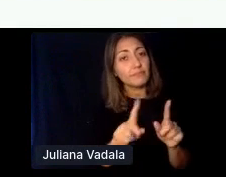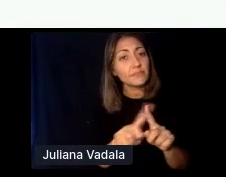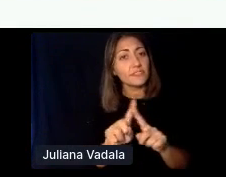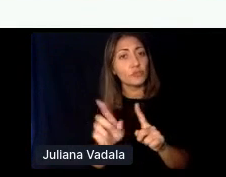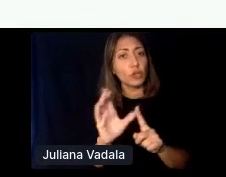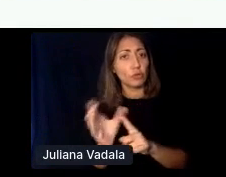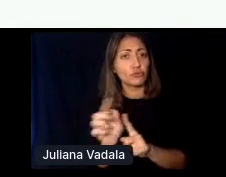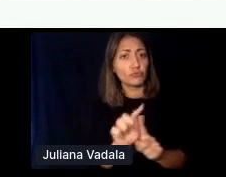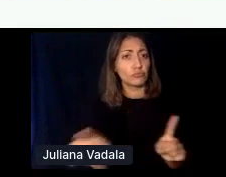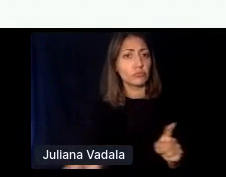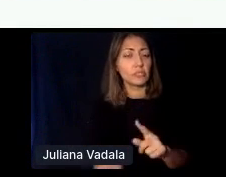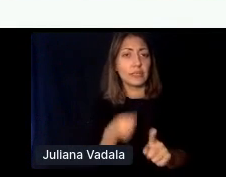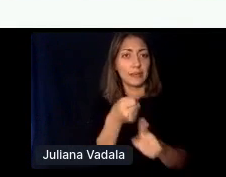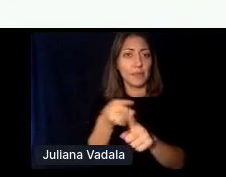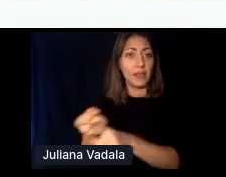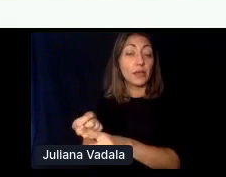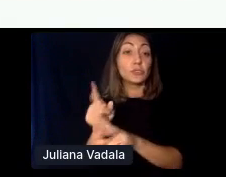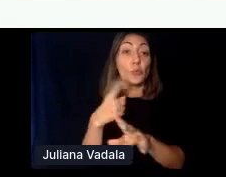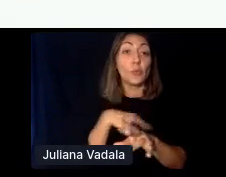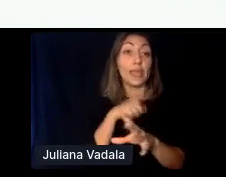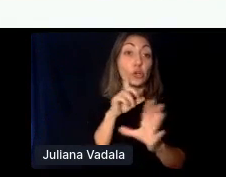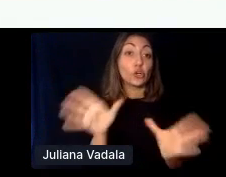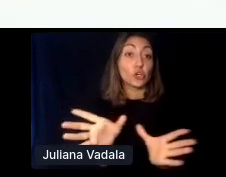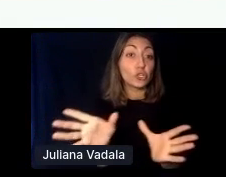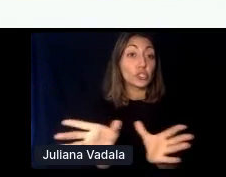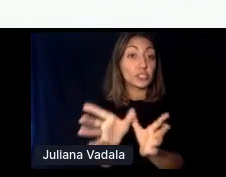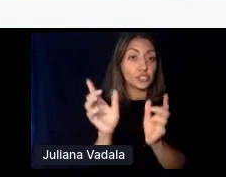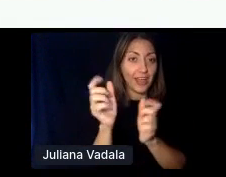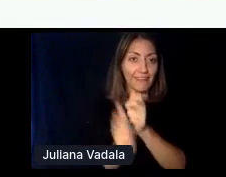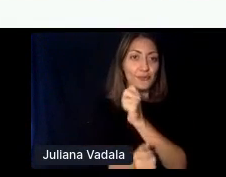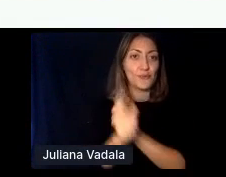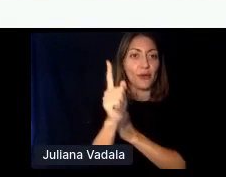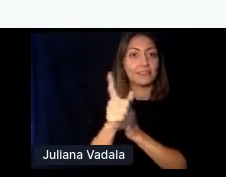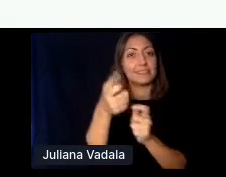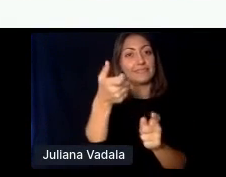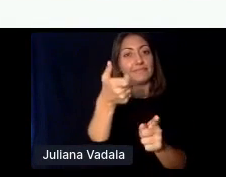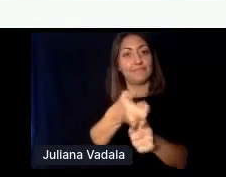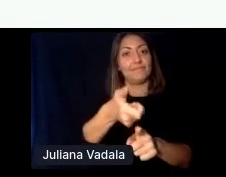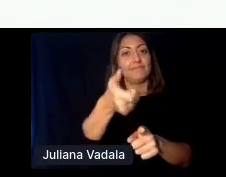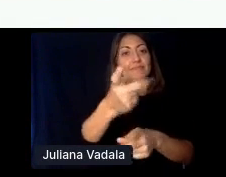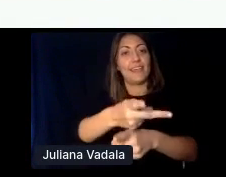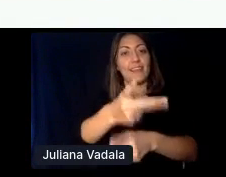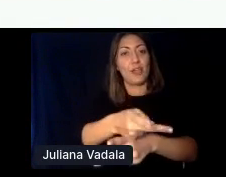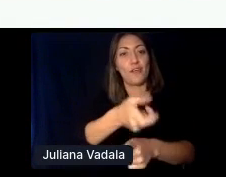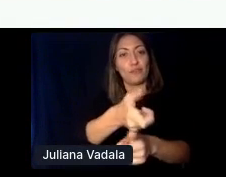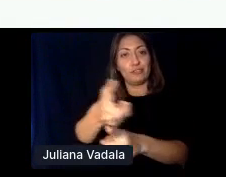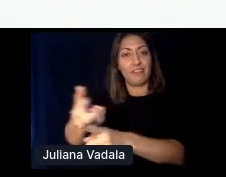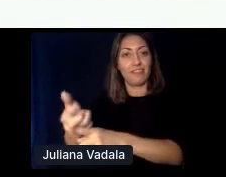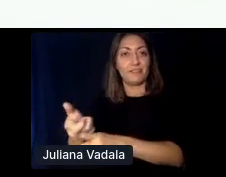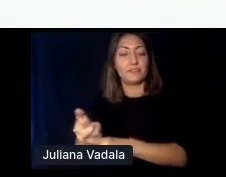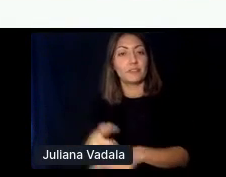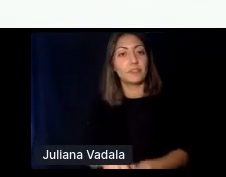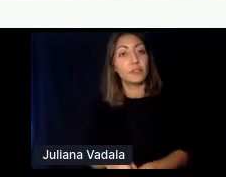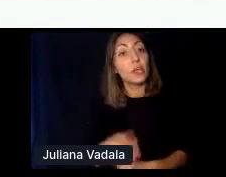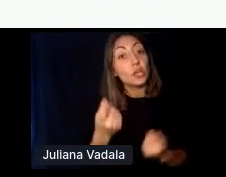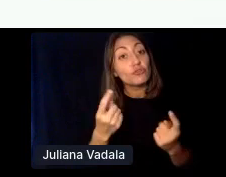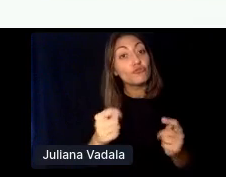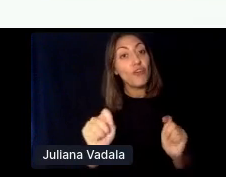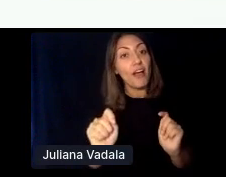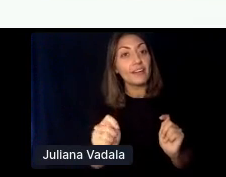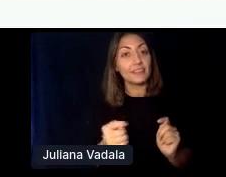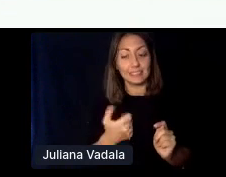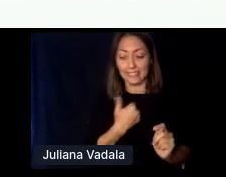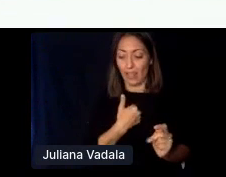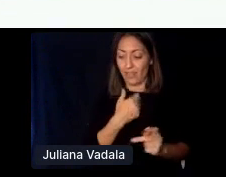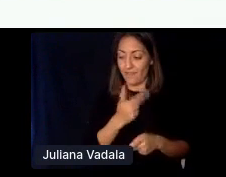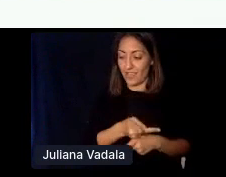doing voter contact, to take care of ourselves and really protect ourselves from harm while we're phone banking and texting. You know, thinking